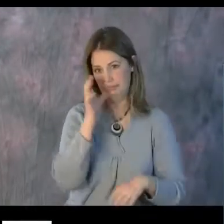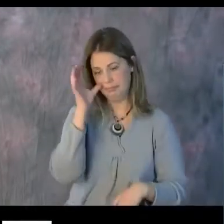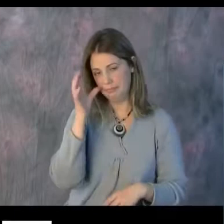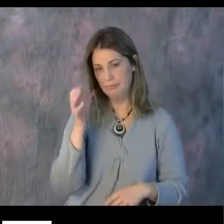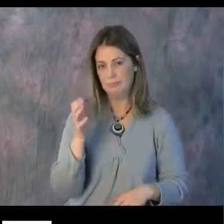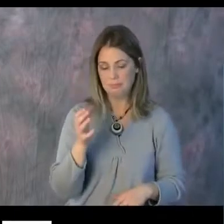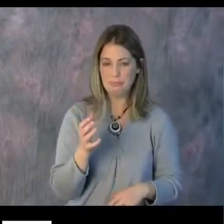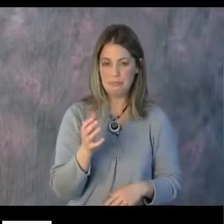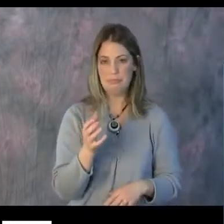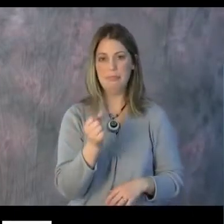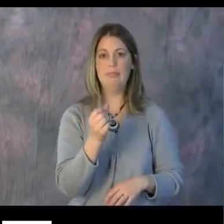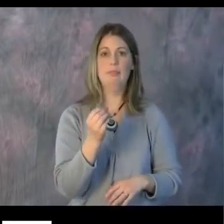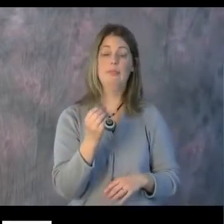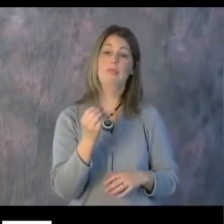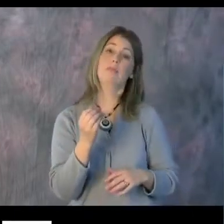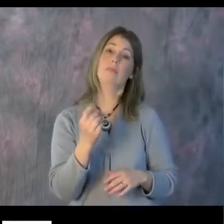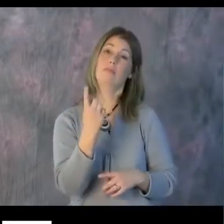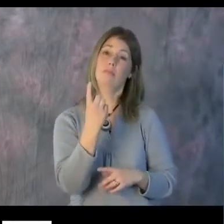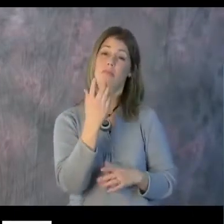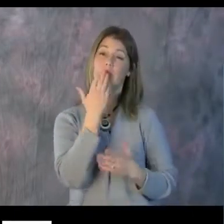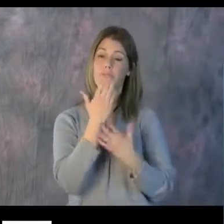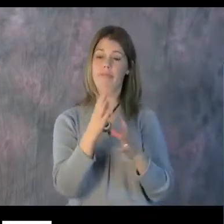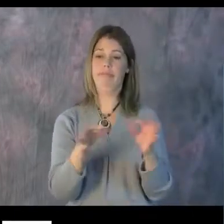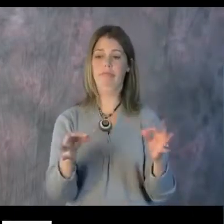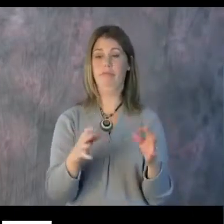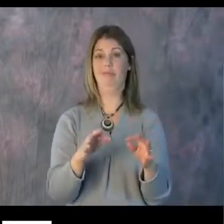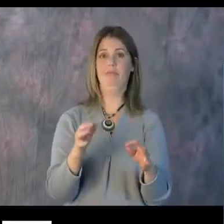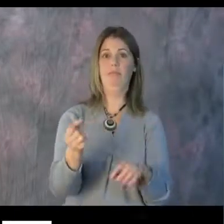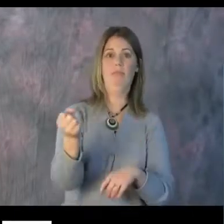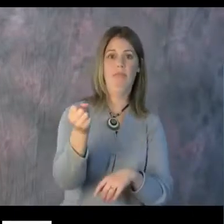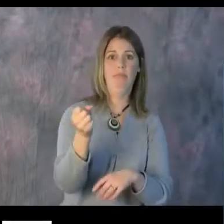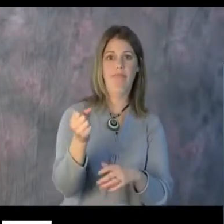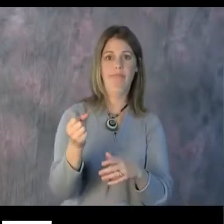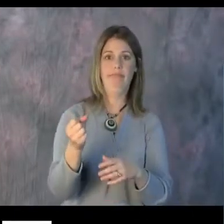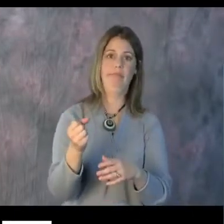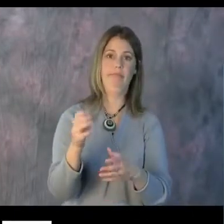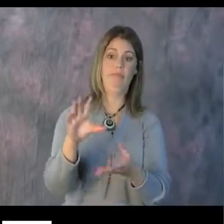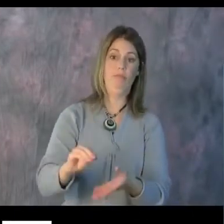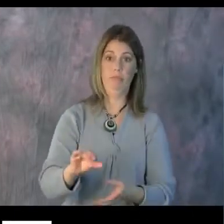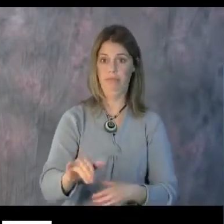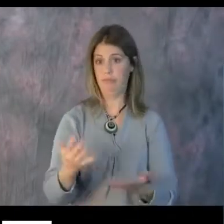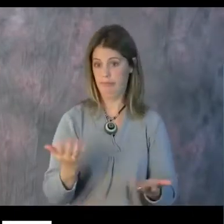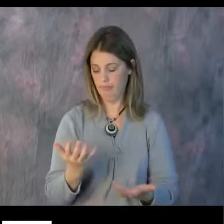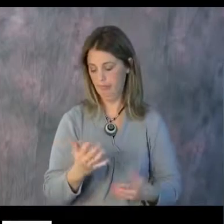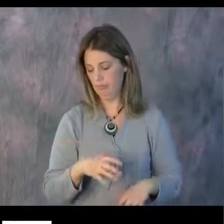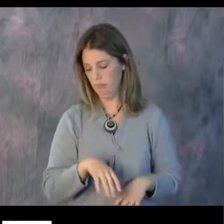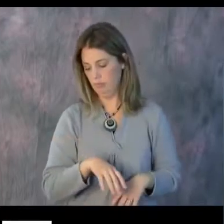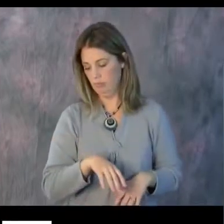And of course, sometimes friends and dating can cause problems. There might be things that come up. One thing you can say,